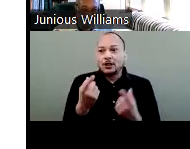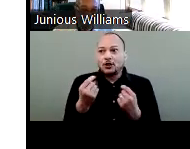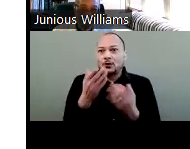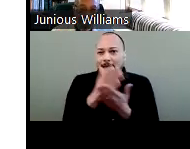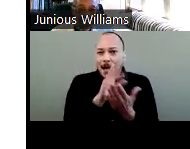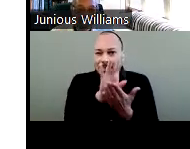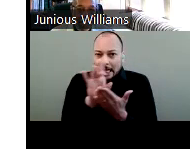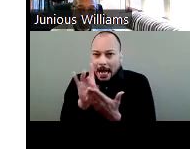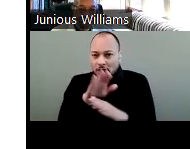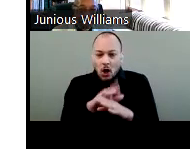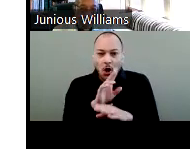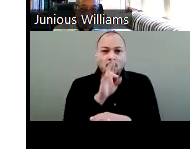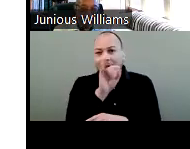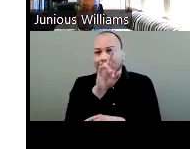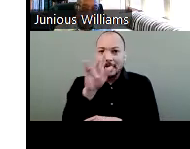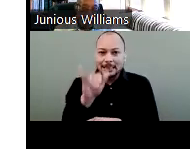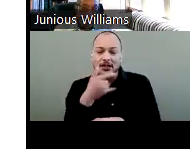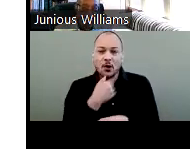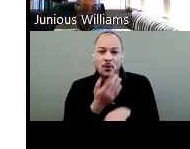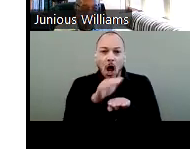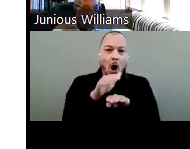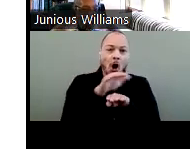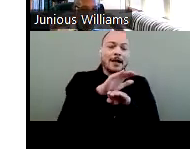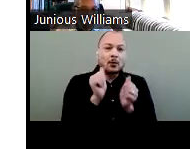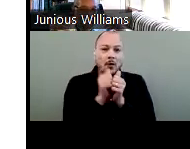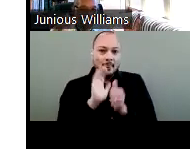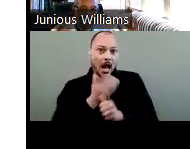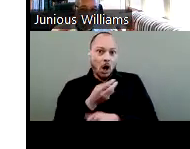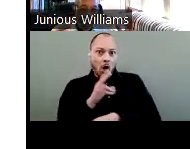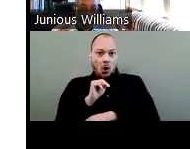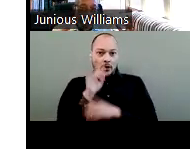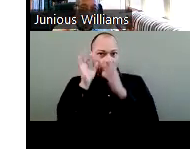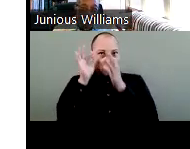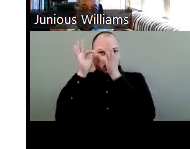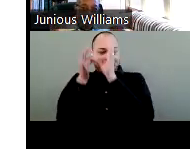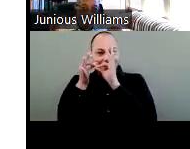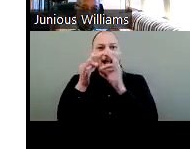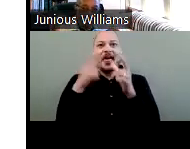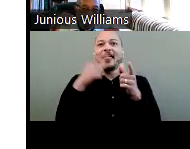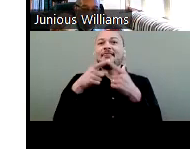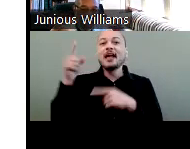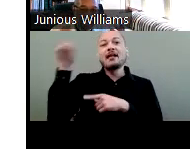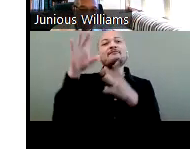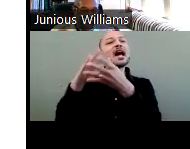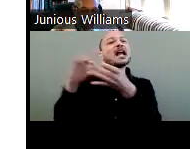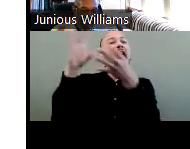We overlay them with our interpretation, and then those narratives are out there, have formed